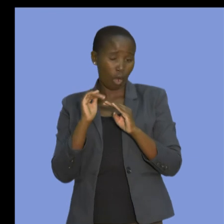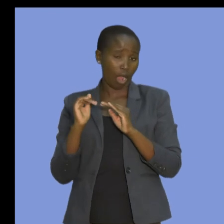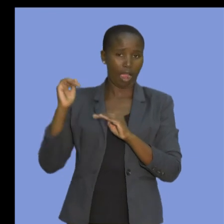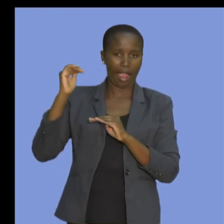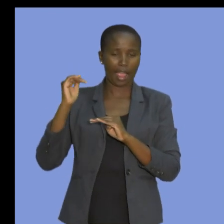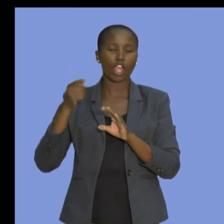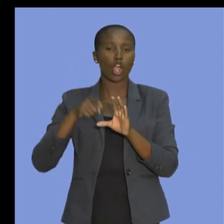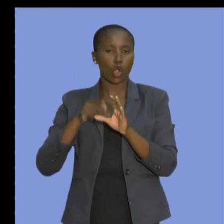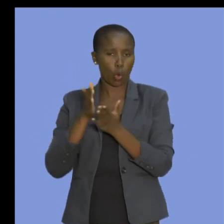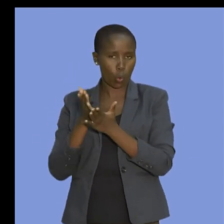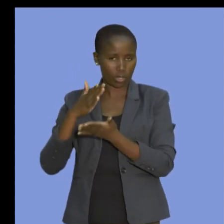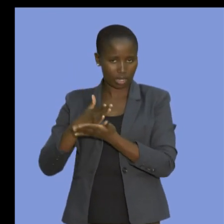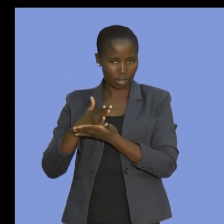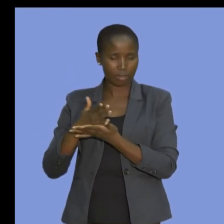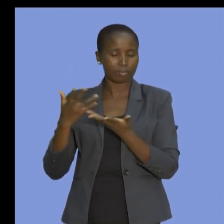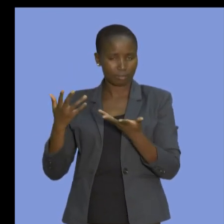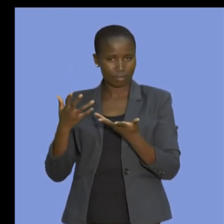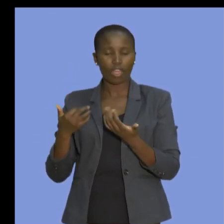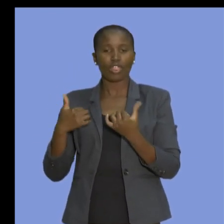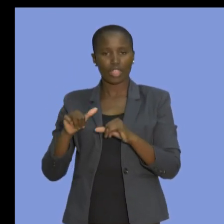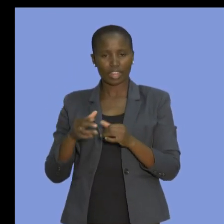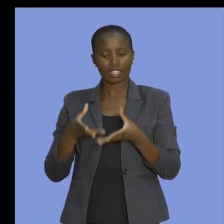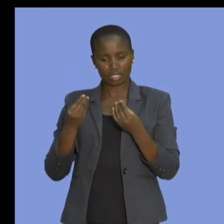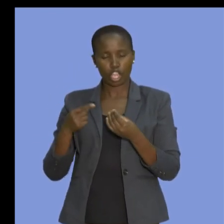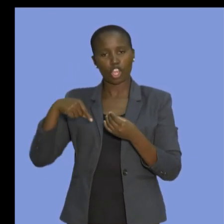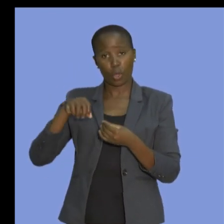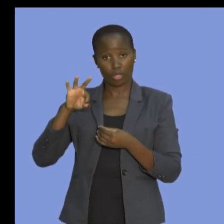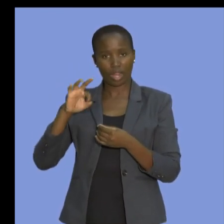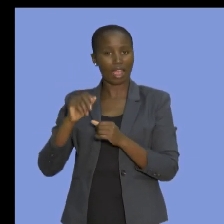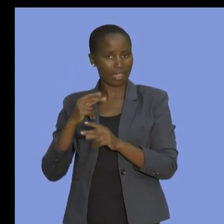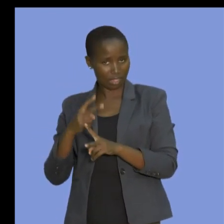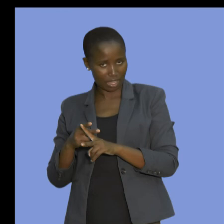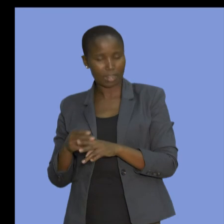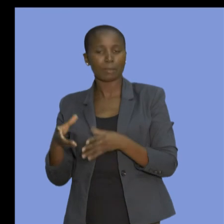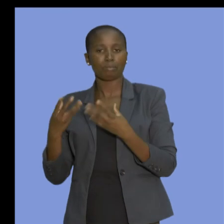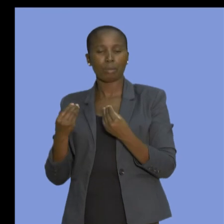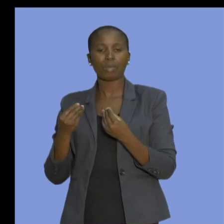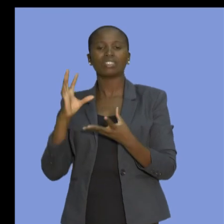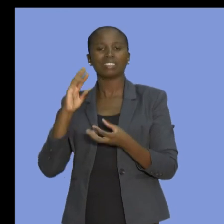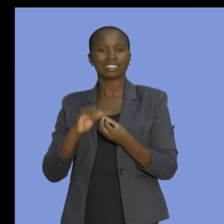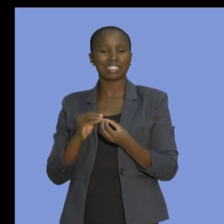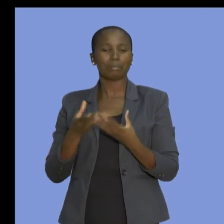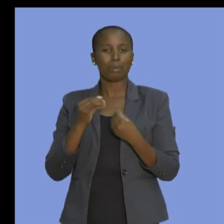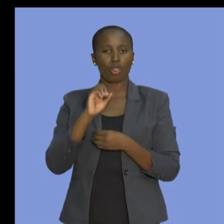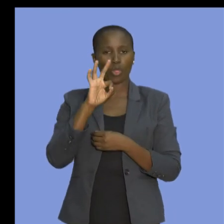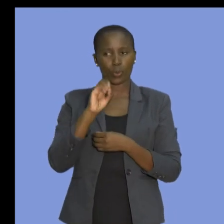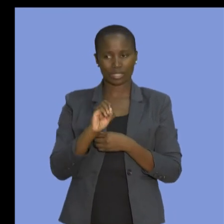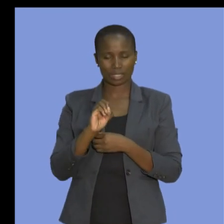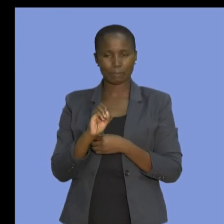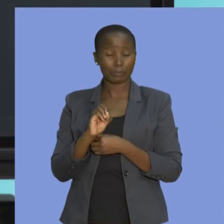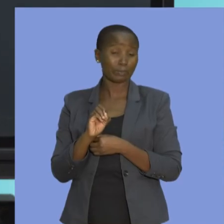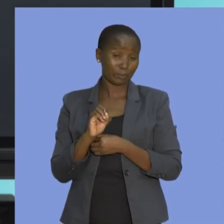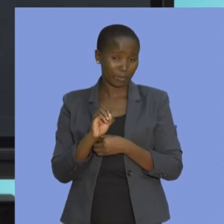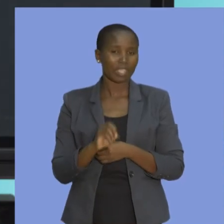We go up 3/4, then we read, we get 38. We can use the cumulative frequency